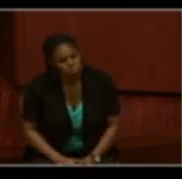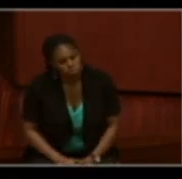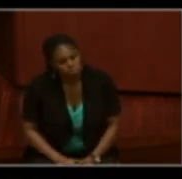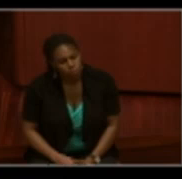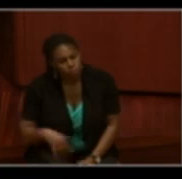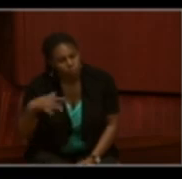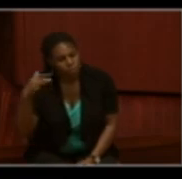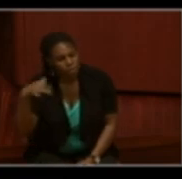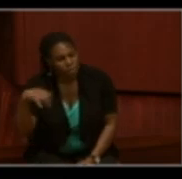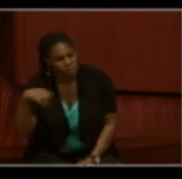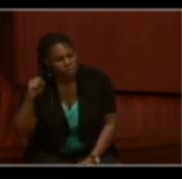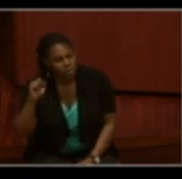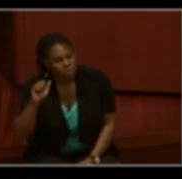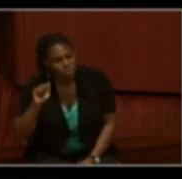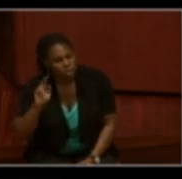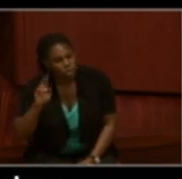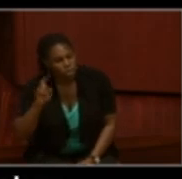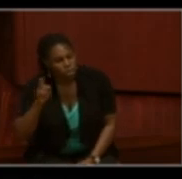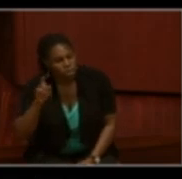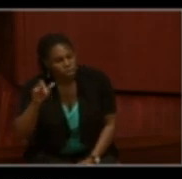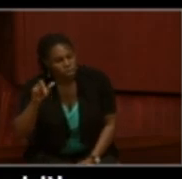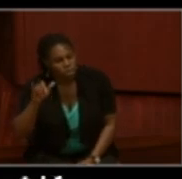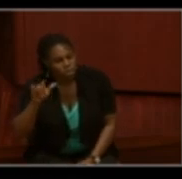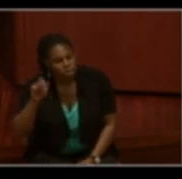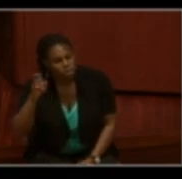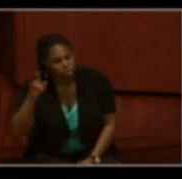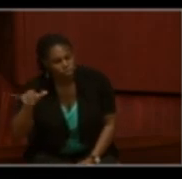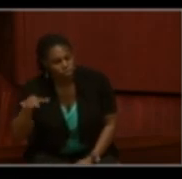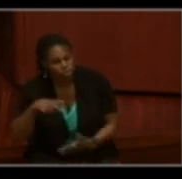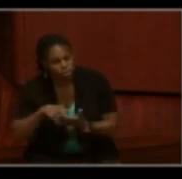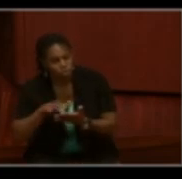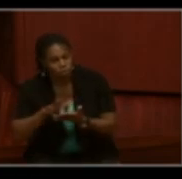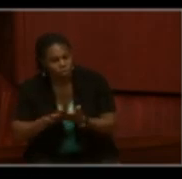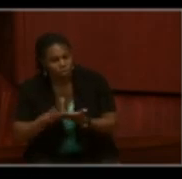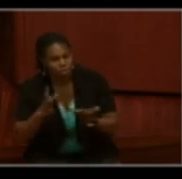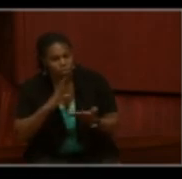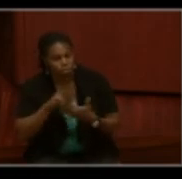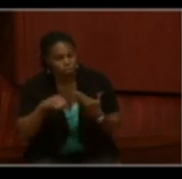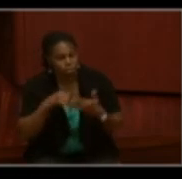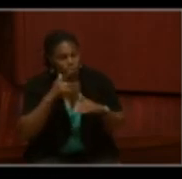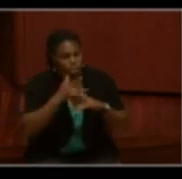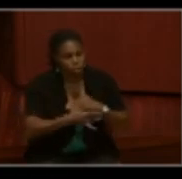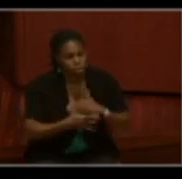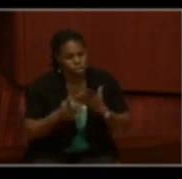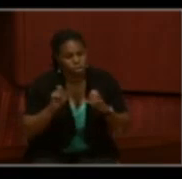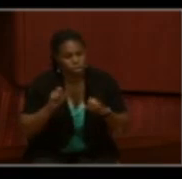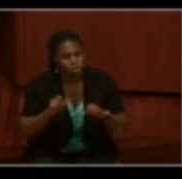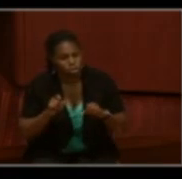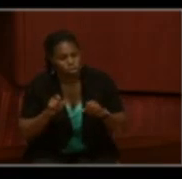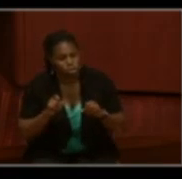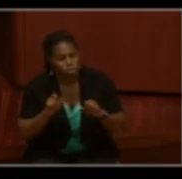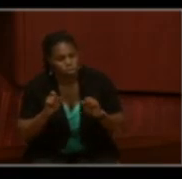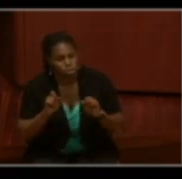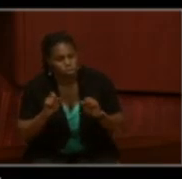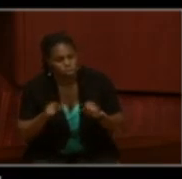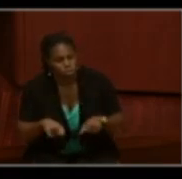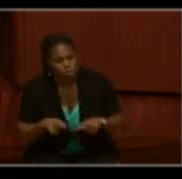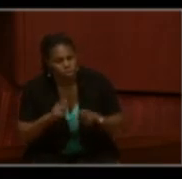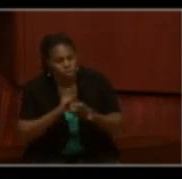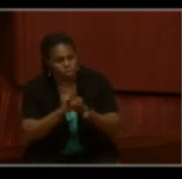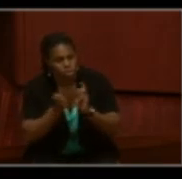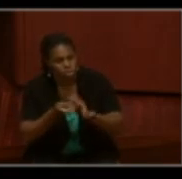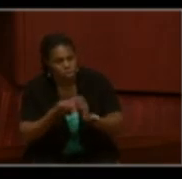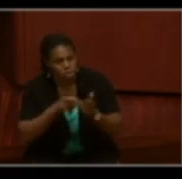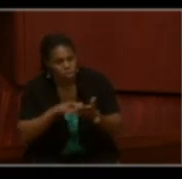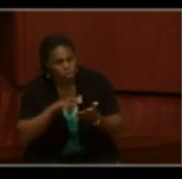Yes, the auxiliary records that I mentioned earlier in the presentation are used to reconstruct official military personnel files.